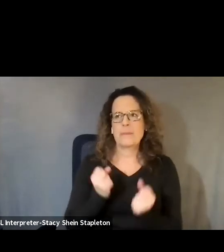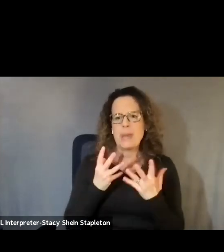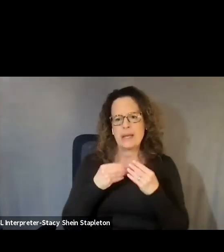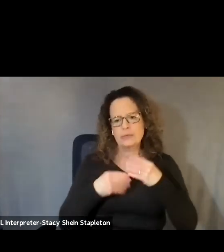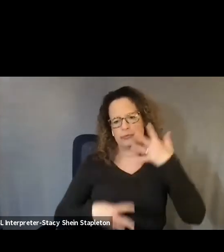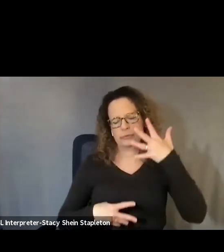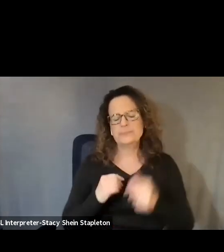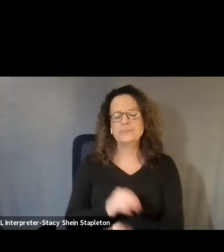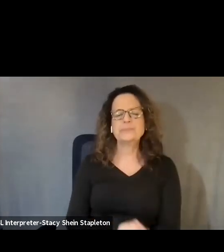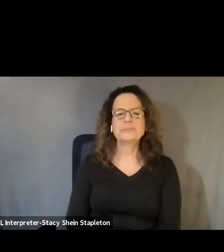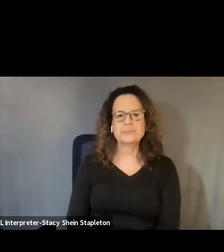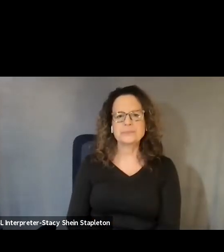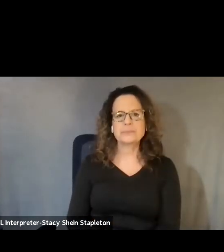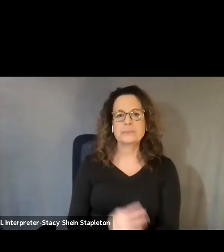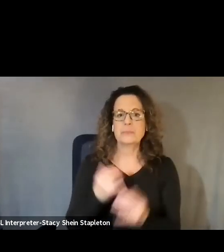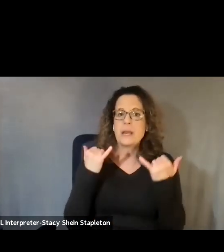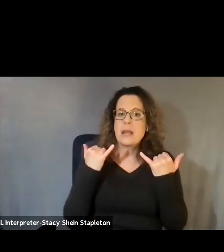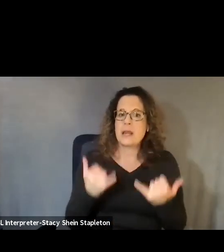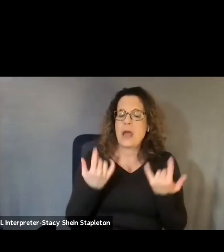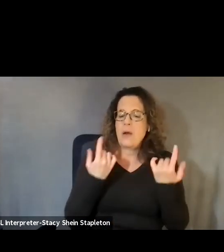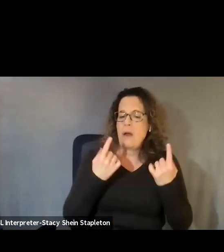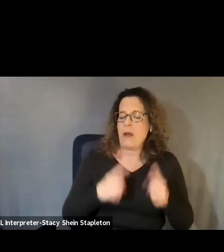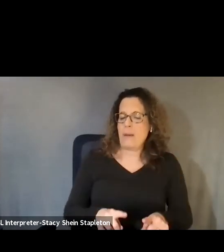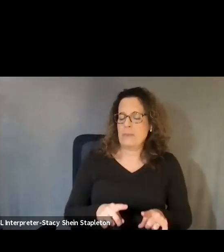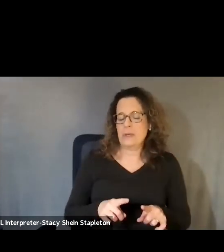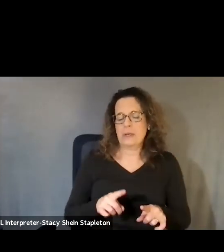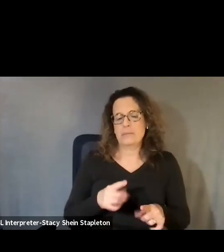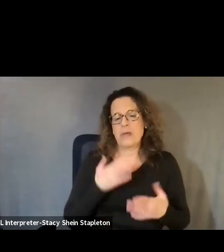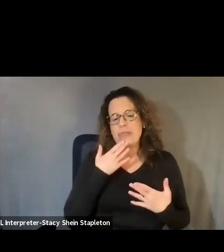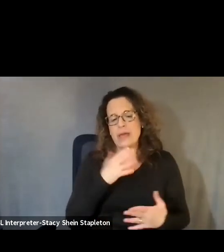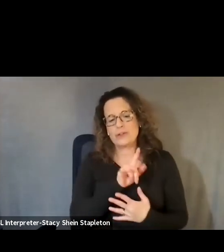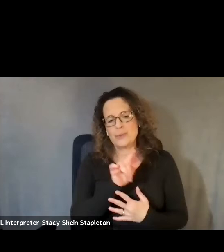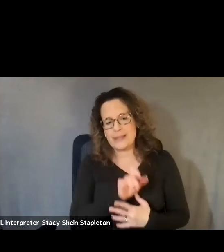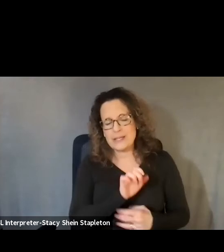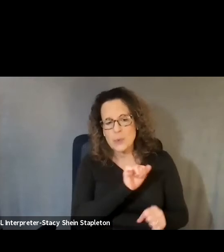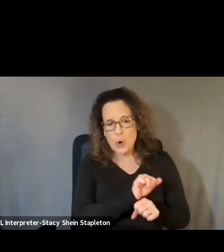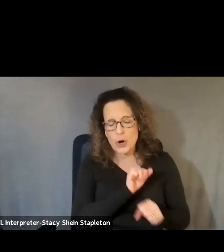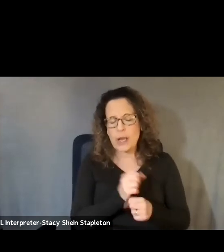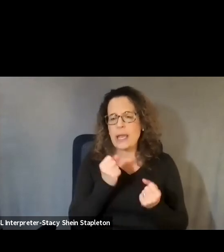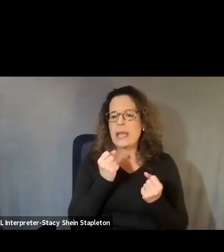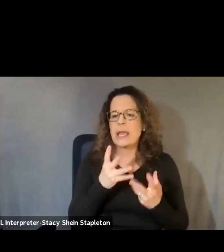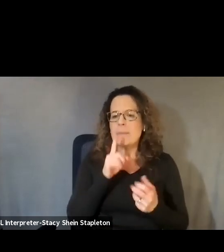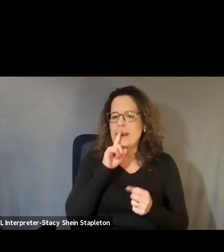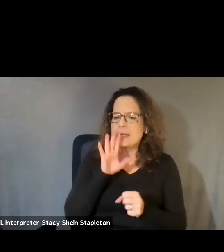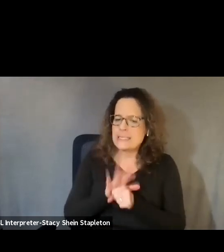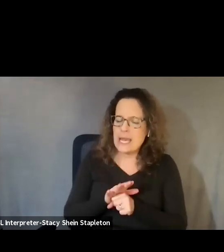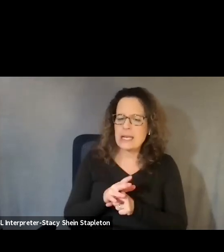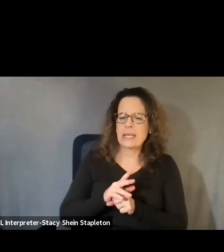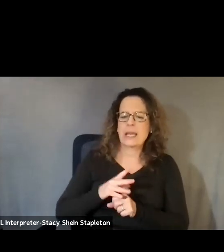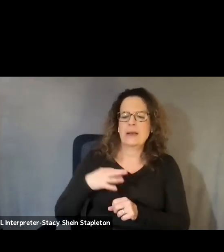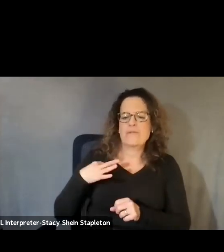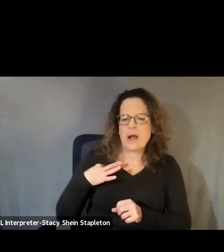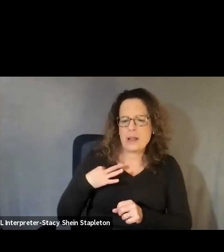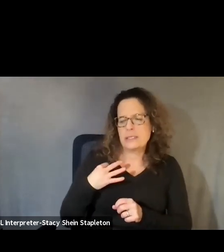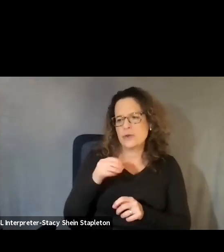We are getting to the point, thanks to the work that Liz does and so many dedicated public servants at